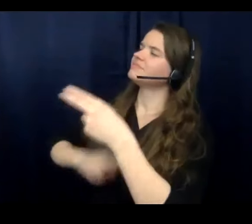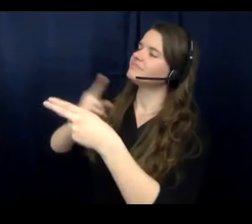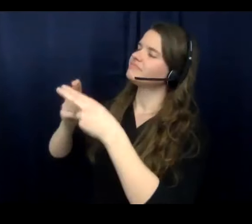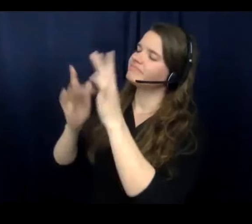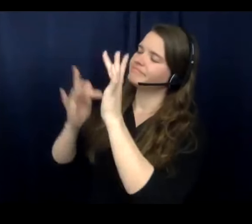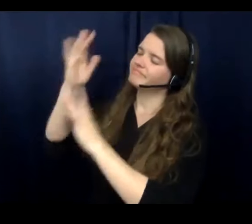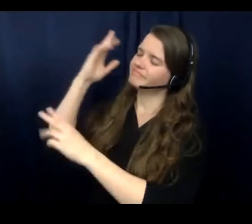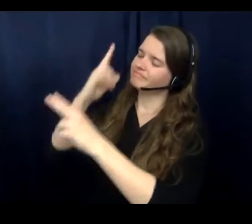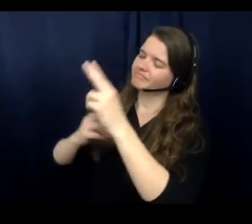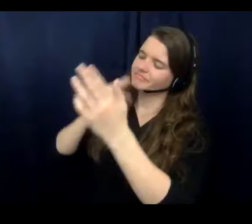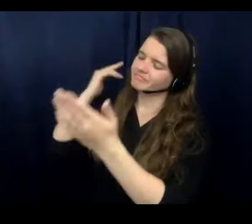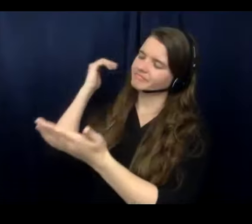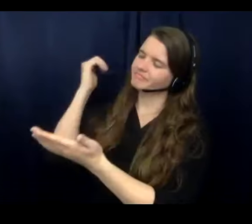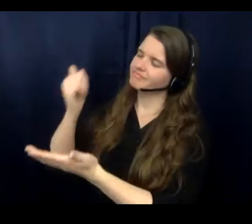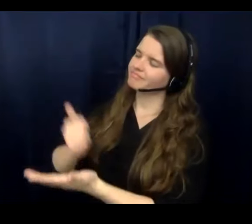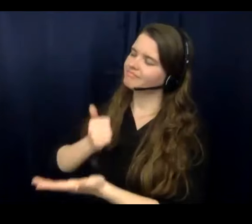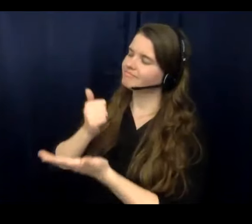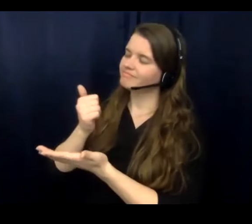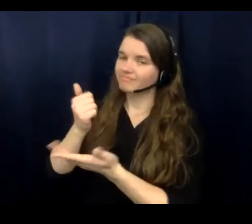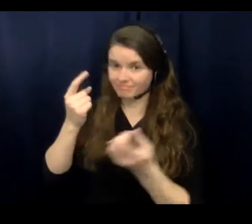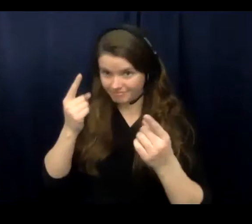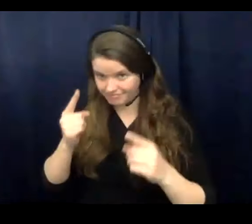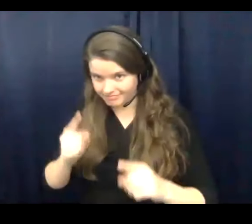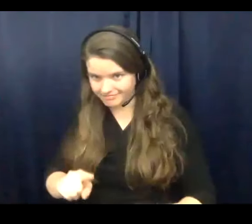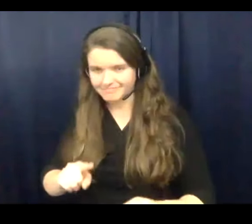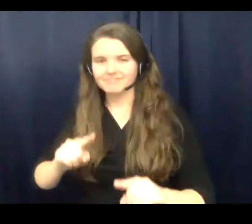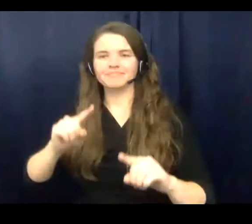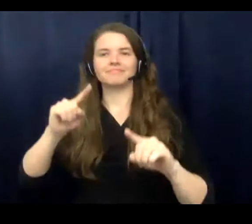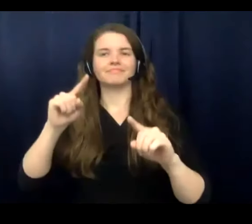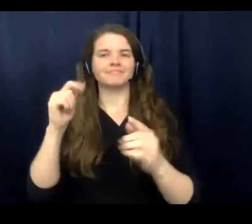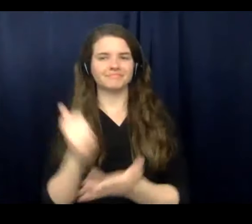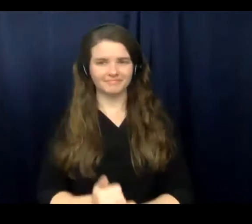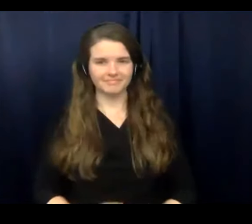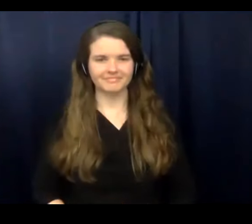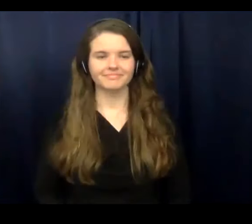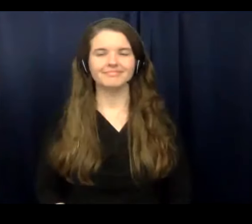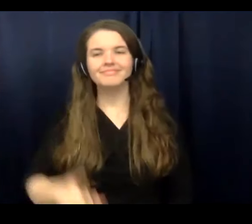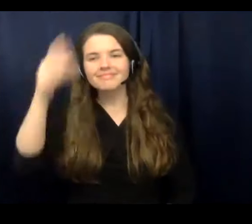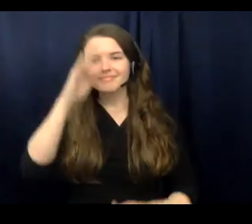name we pray, and all of us said, amen. God